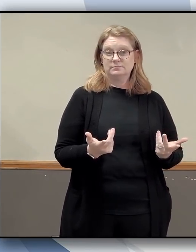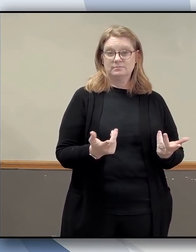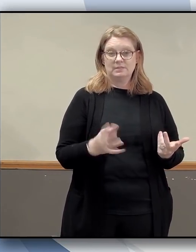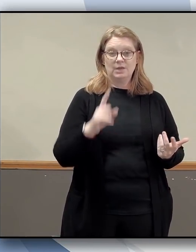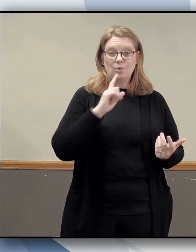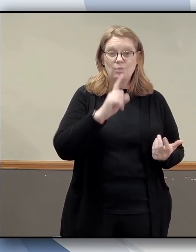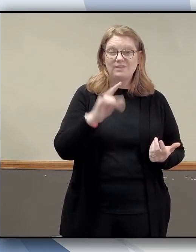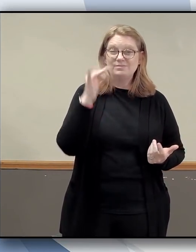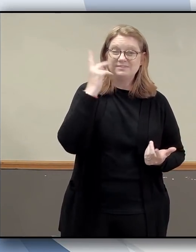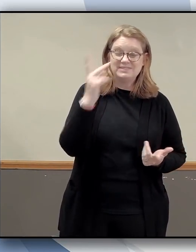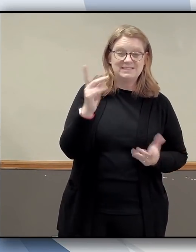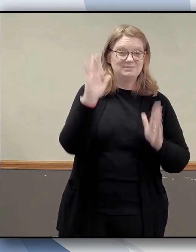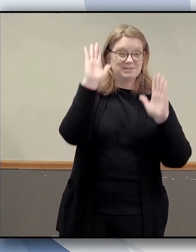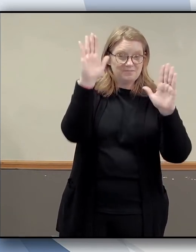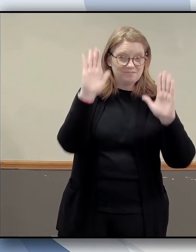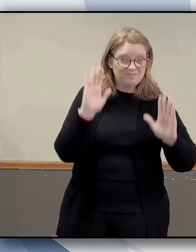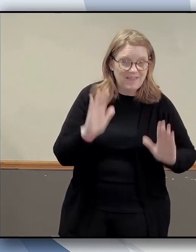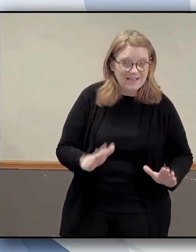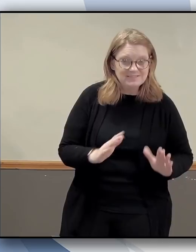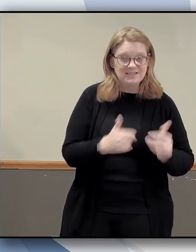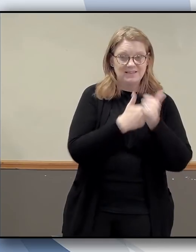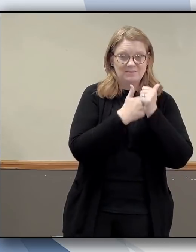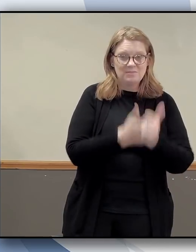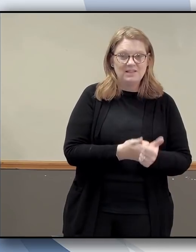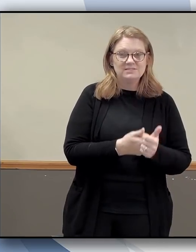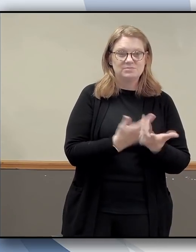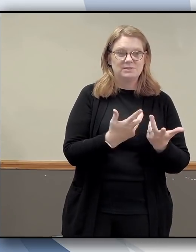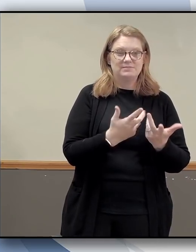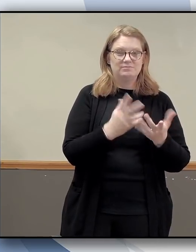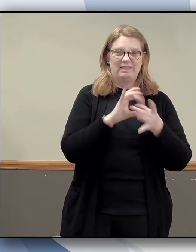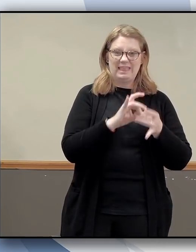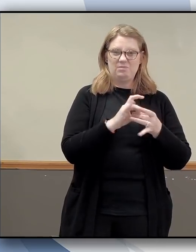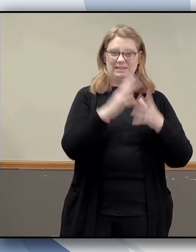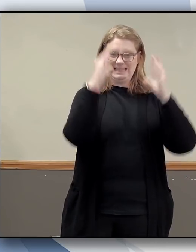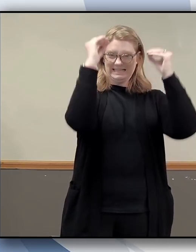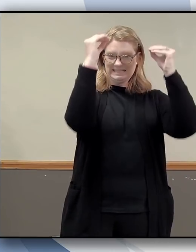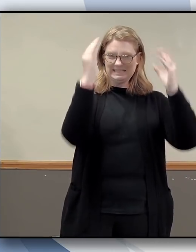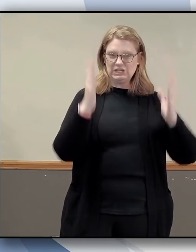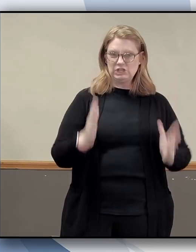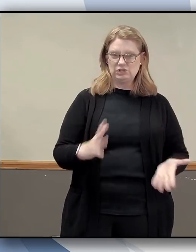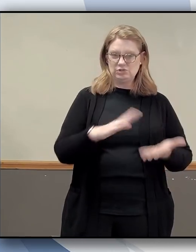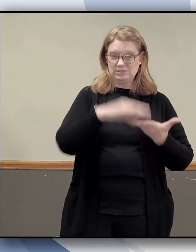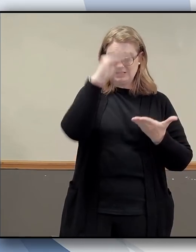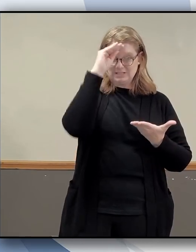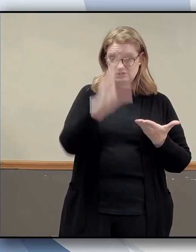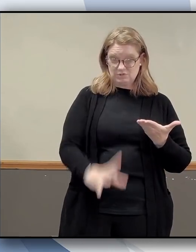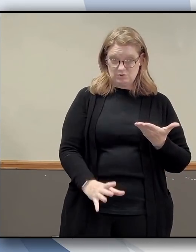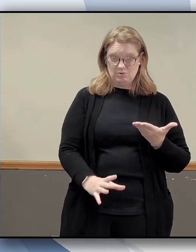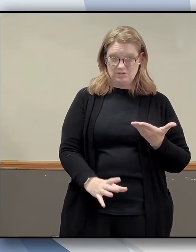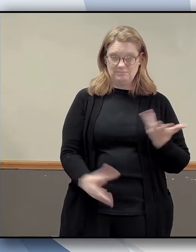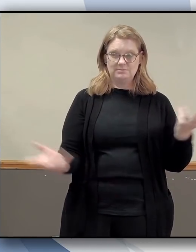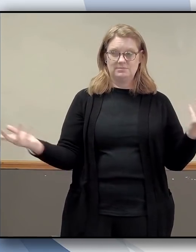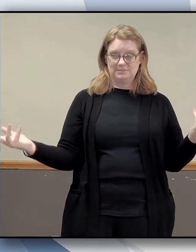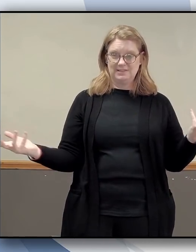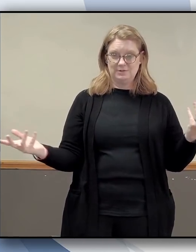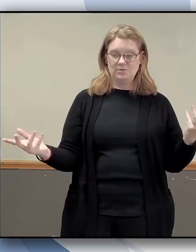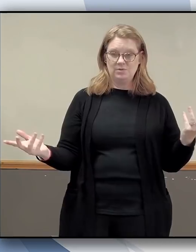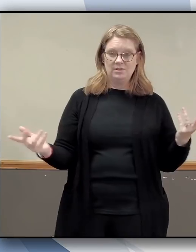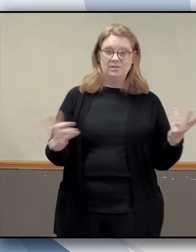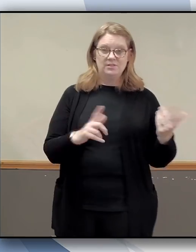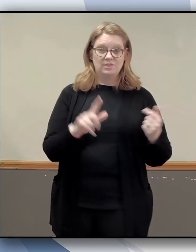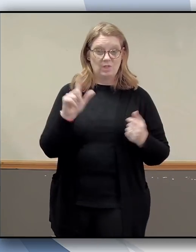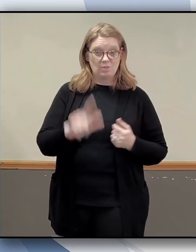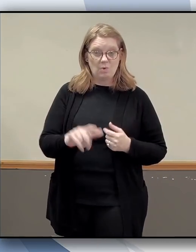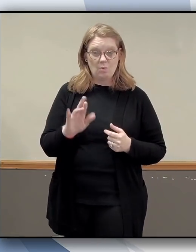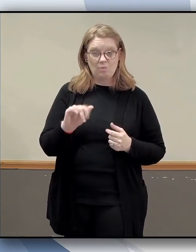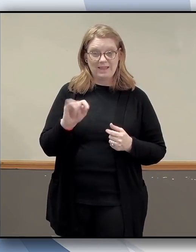fantastic compliance among teachers and students. I mean, I think one of the reasons why those incredibly low rates that we're seeing from that